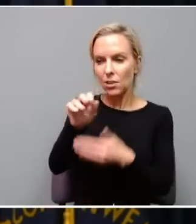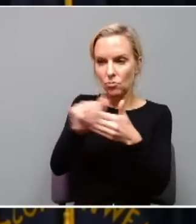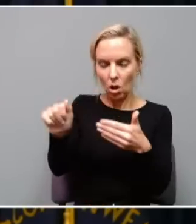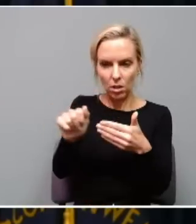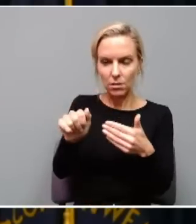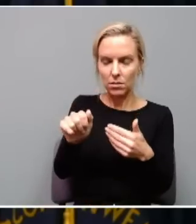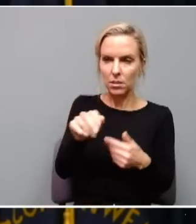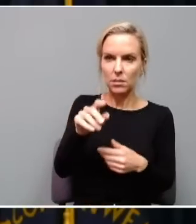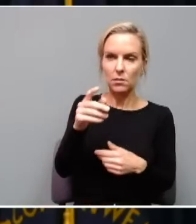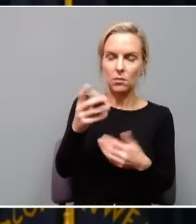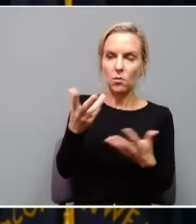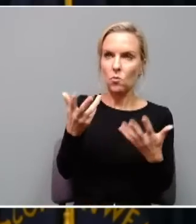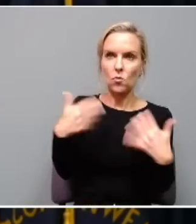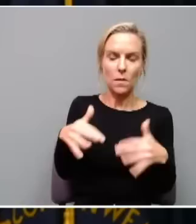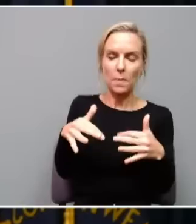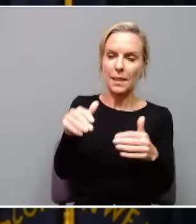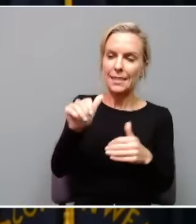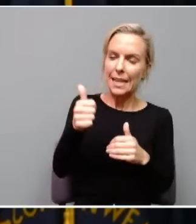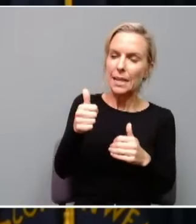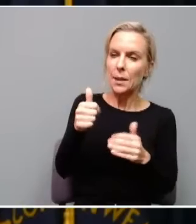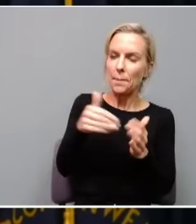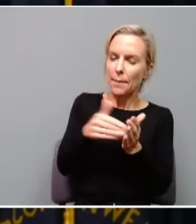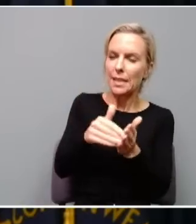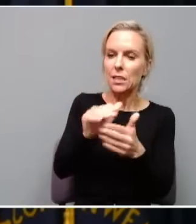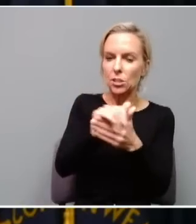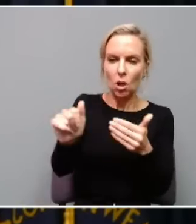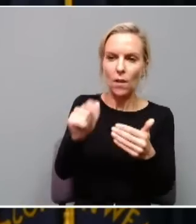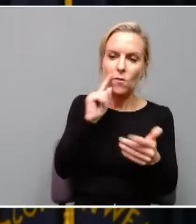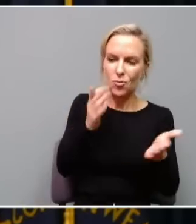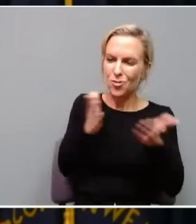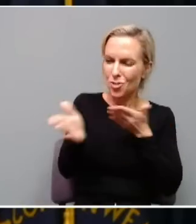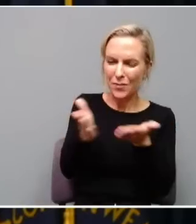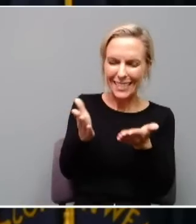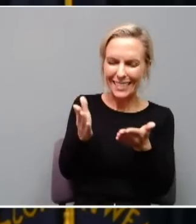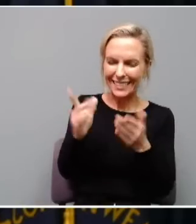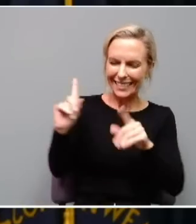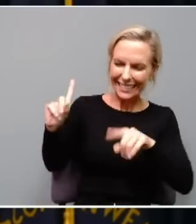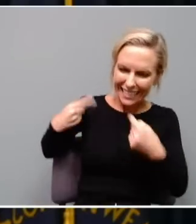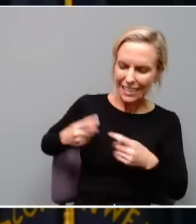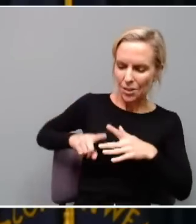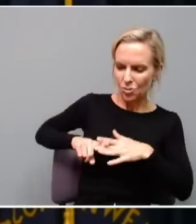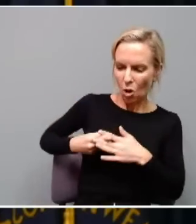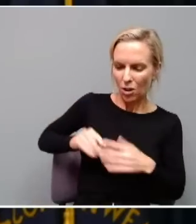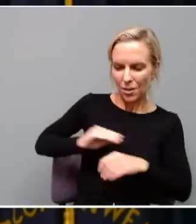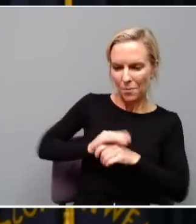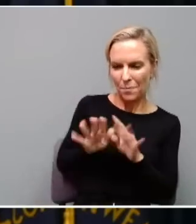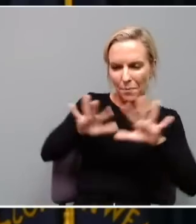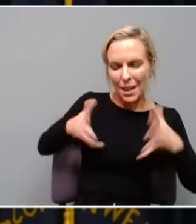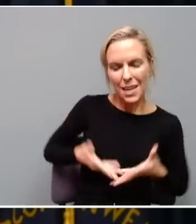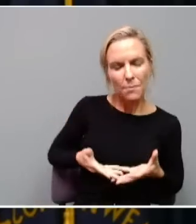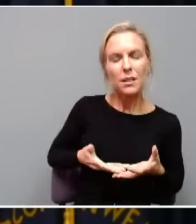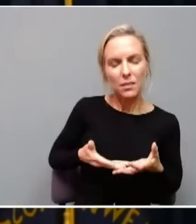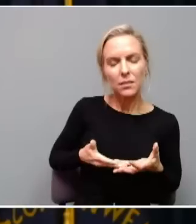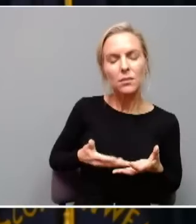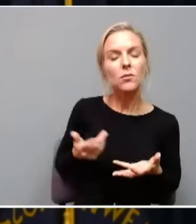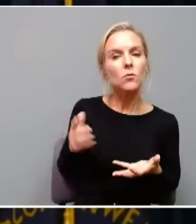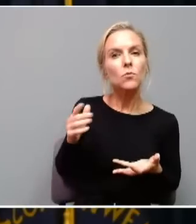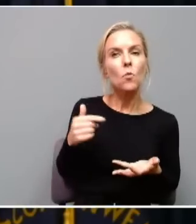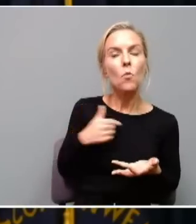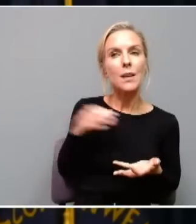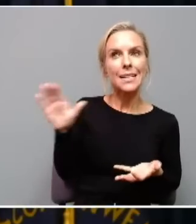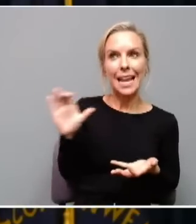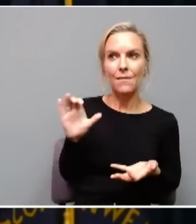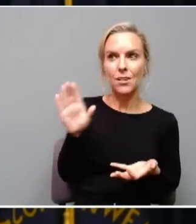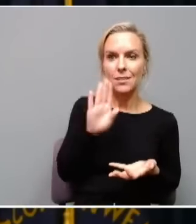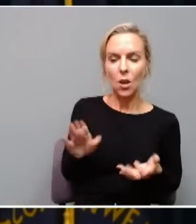of millions of extra dollars and services since the very beginning of this pandemic. And what we've never done without a